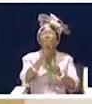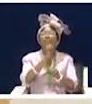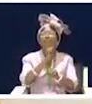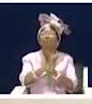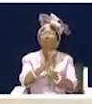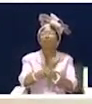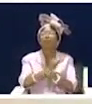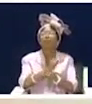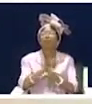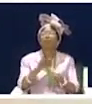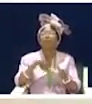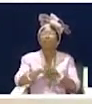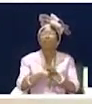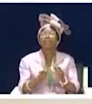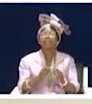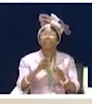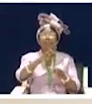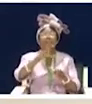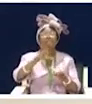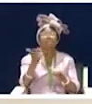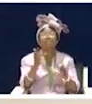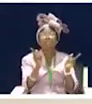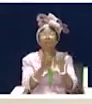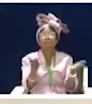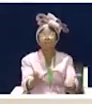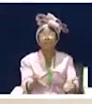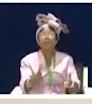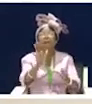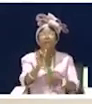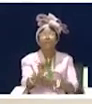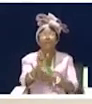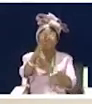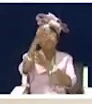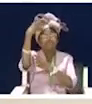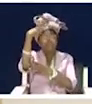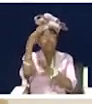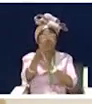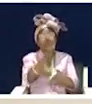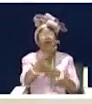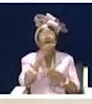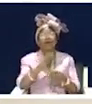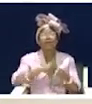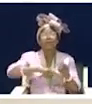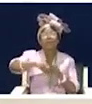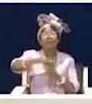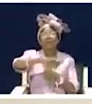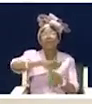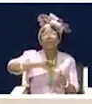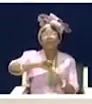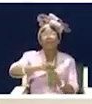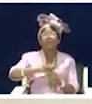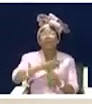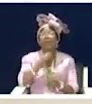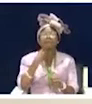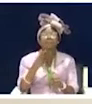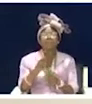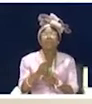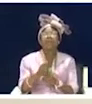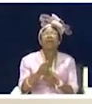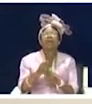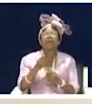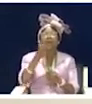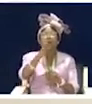in Redemption Camp here. And by the grace of God, I'm an area pastor in FCT 2, Kubwa,